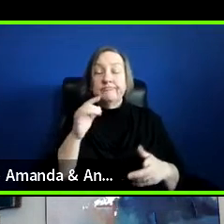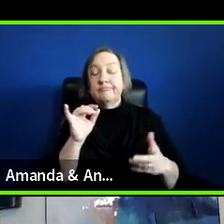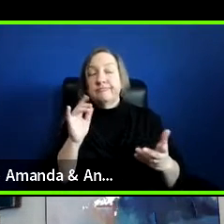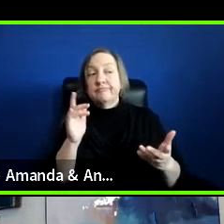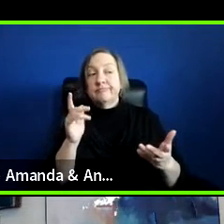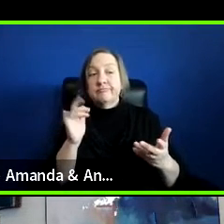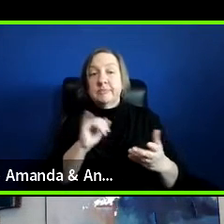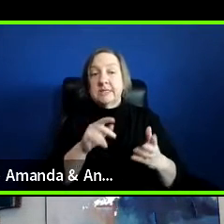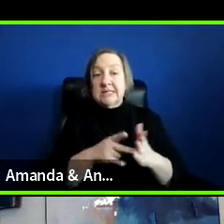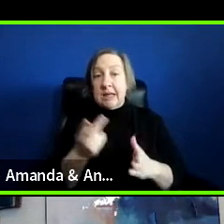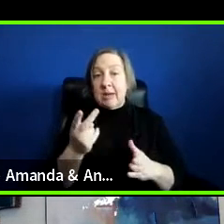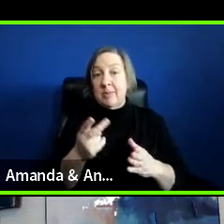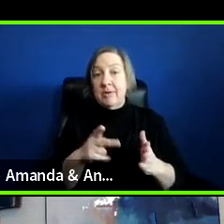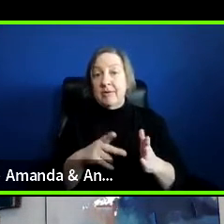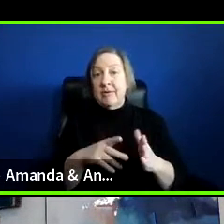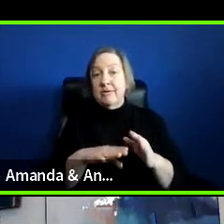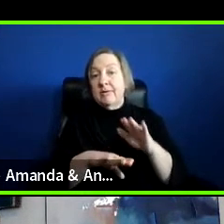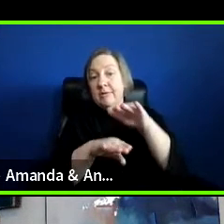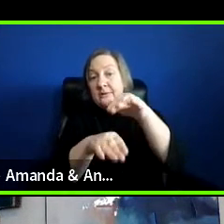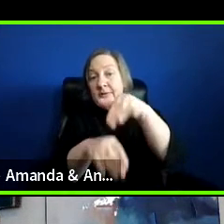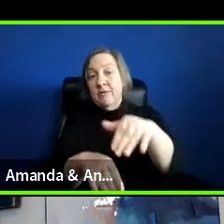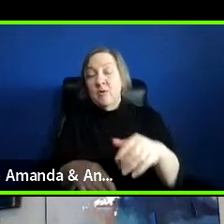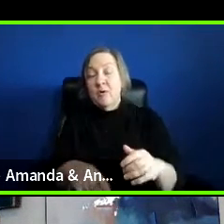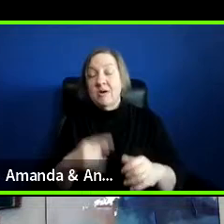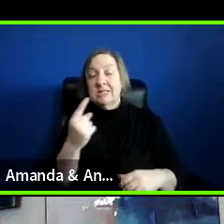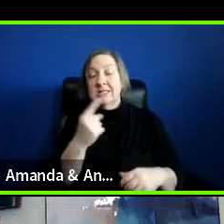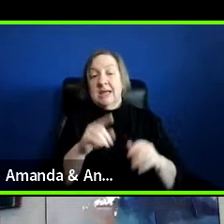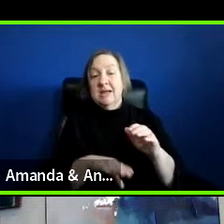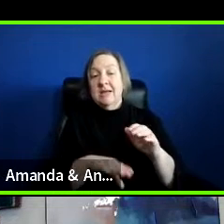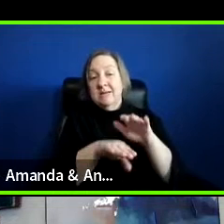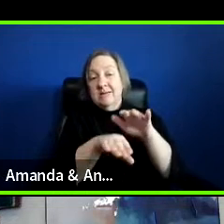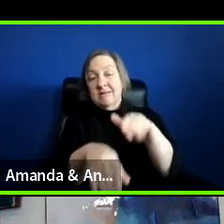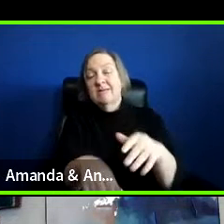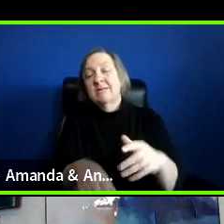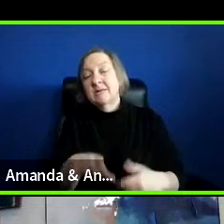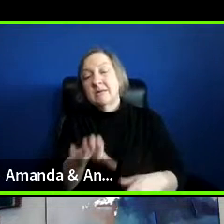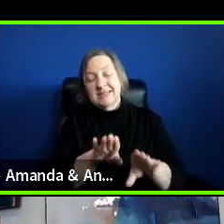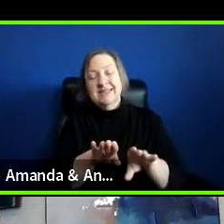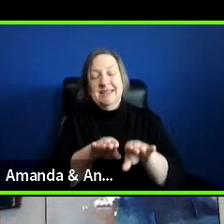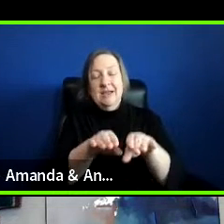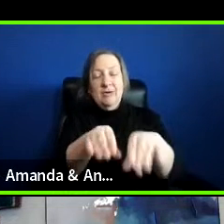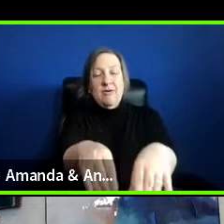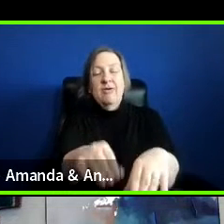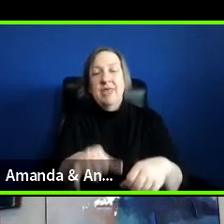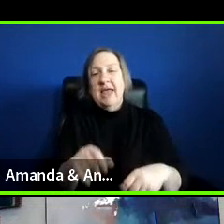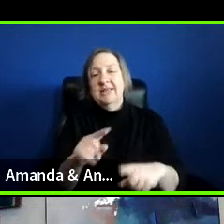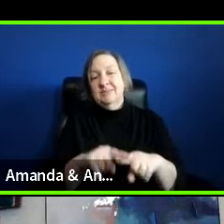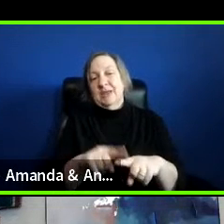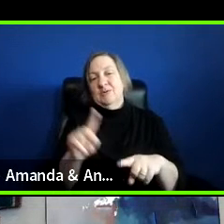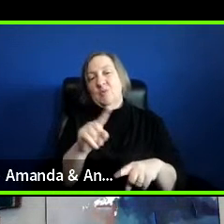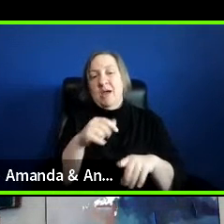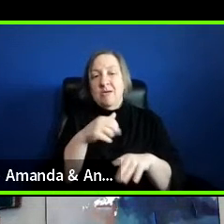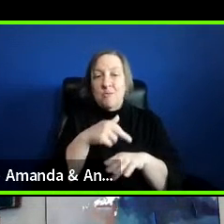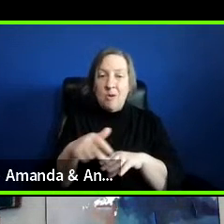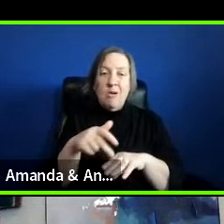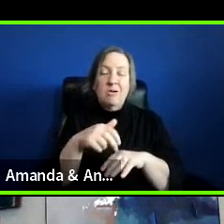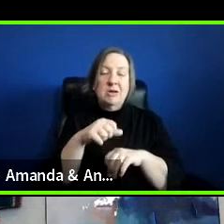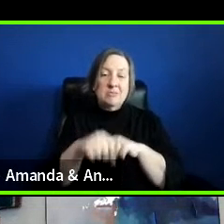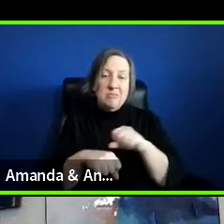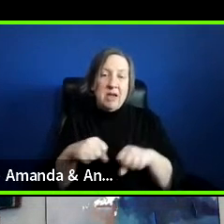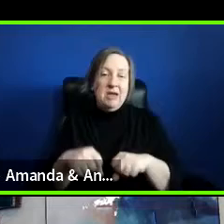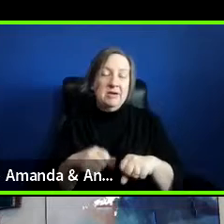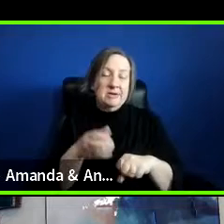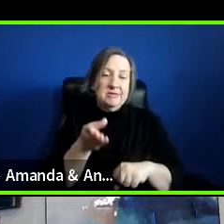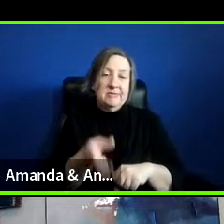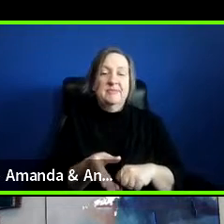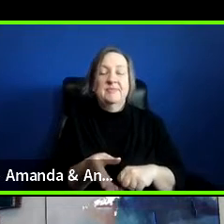and single level is where active transportation and transit are located. So we're looking at